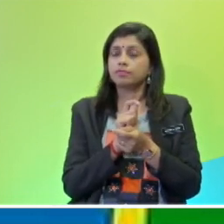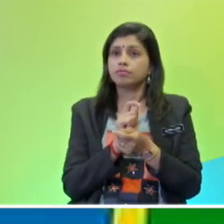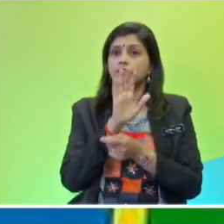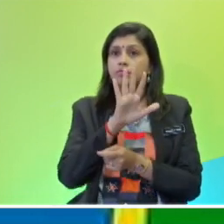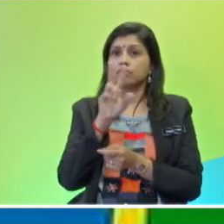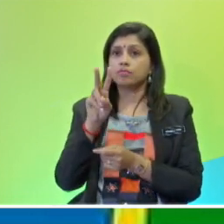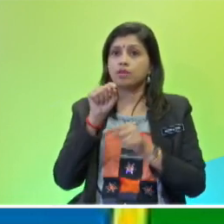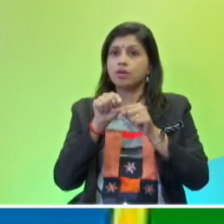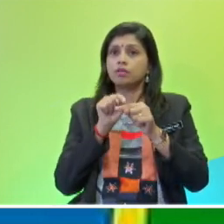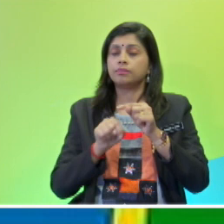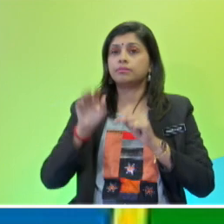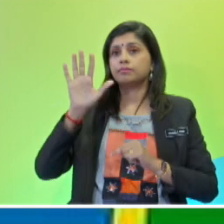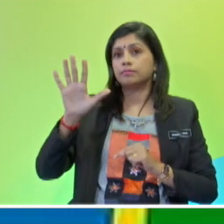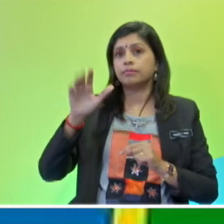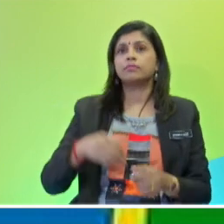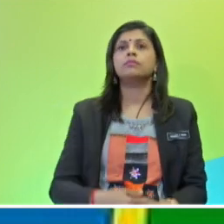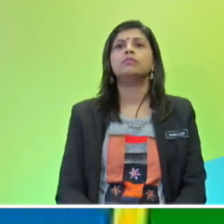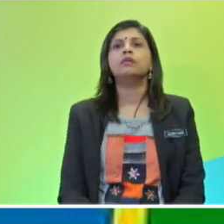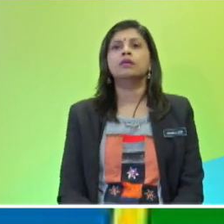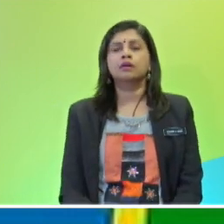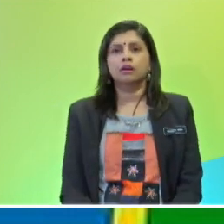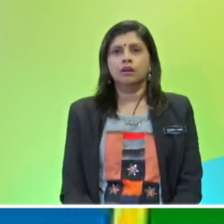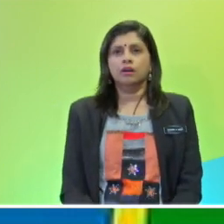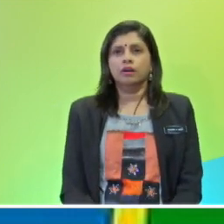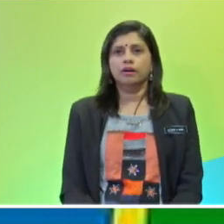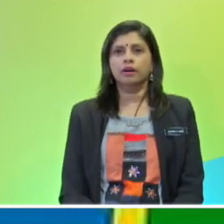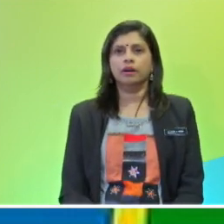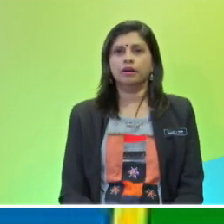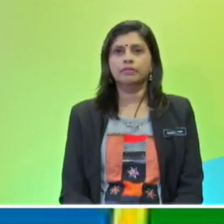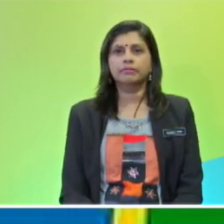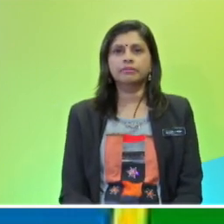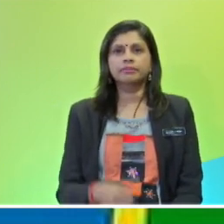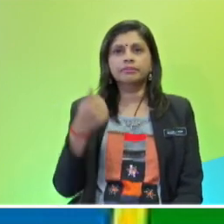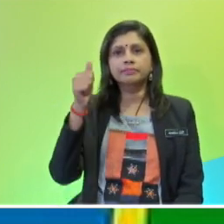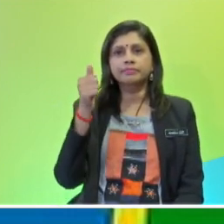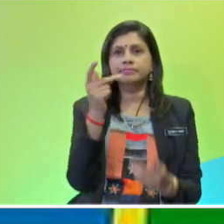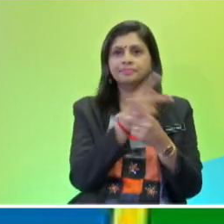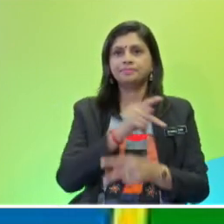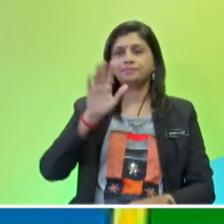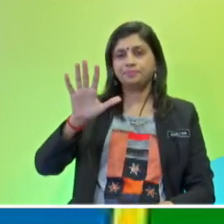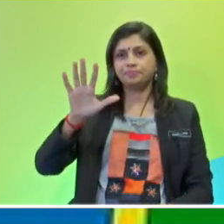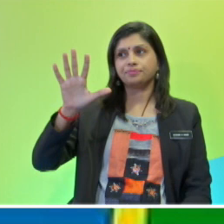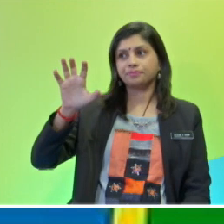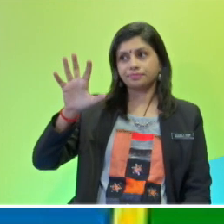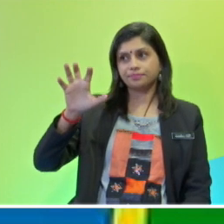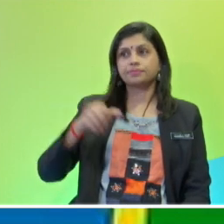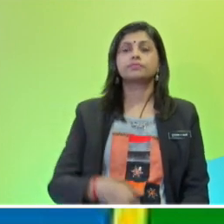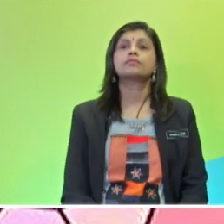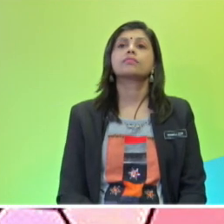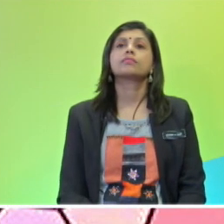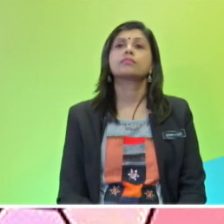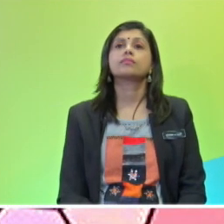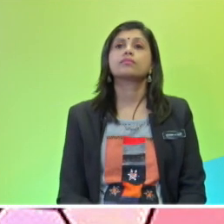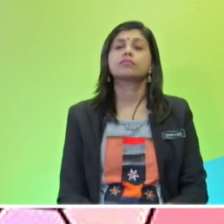mentally, that is how many 5s in 52? There should be 10. Yes, 10 times 5 is 50. So 52 minus